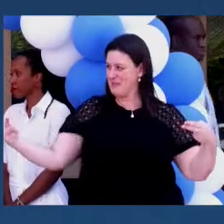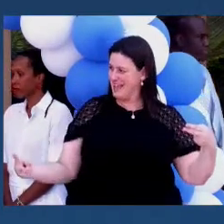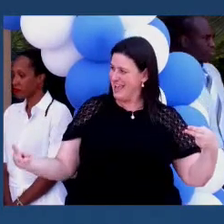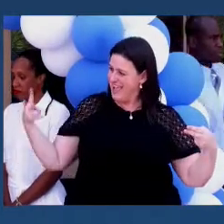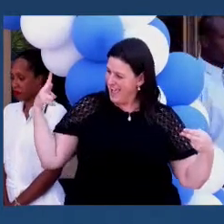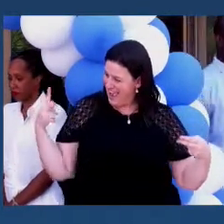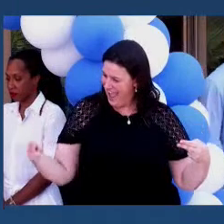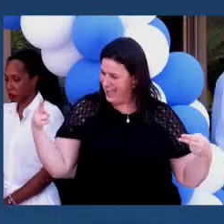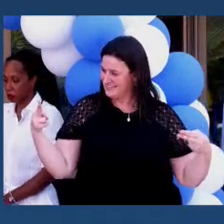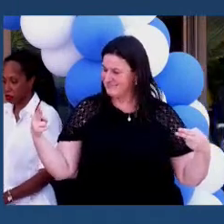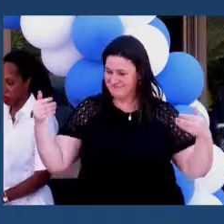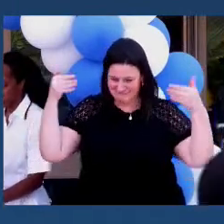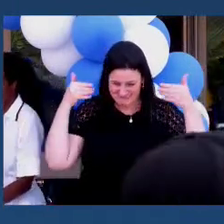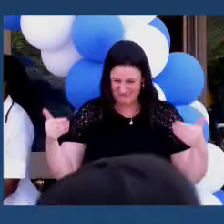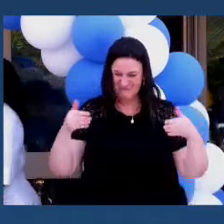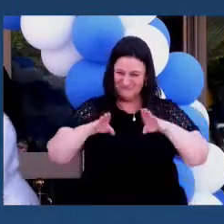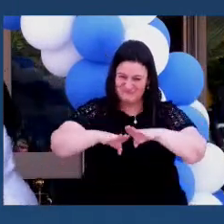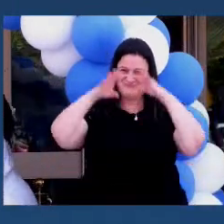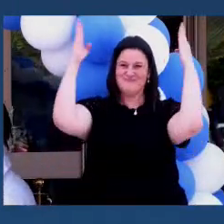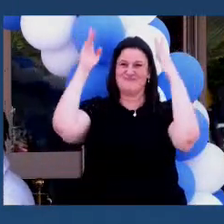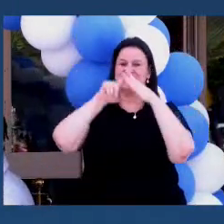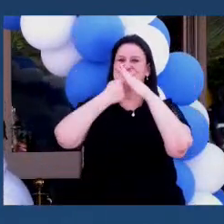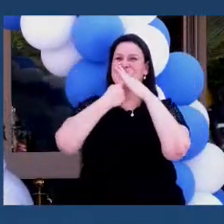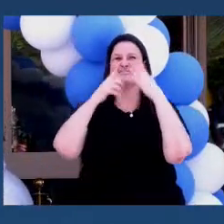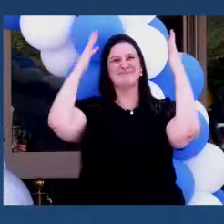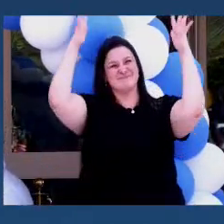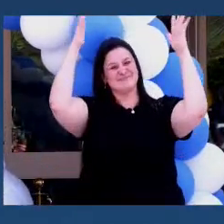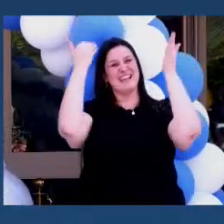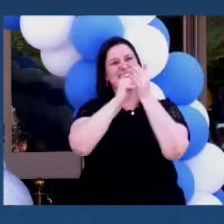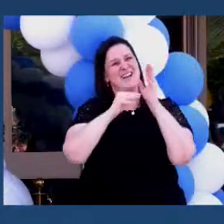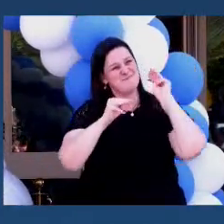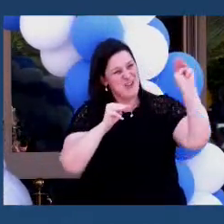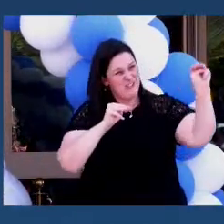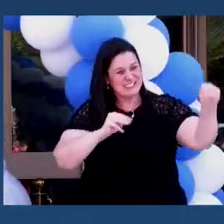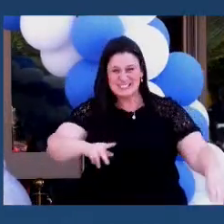get this started. Give it up again. Maurice!